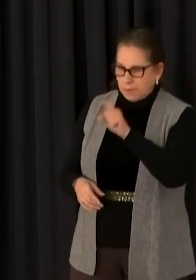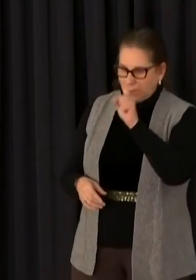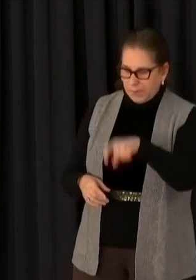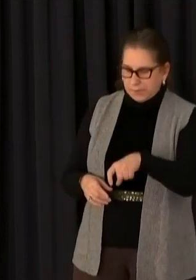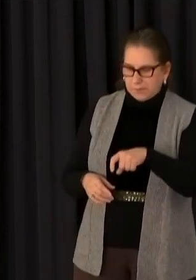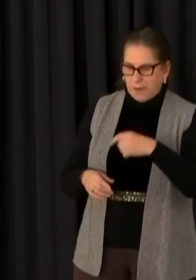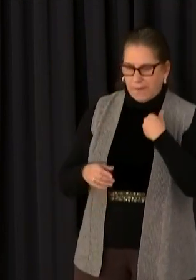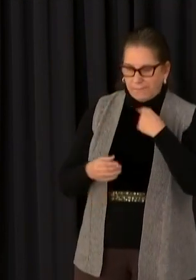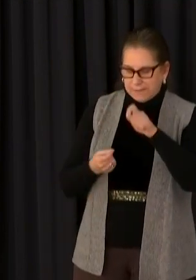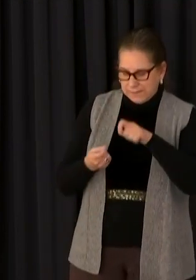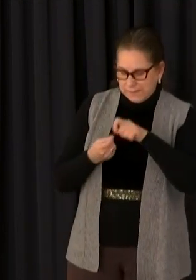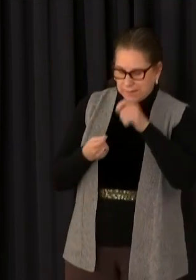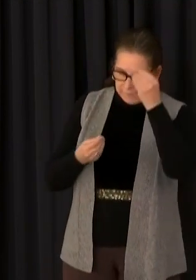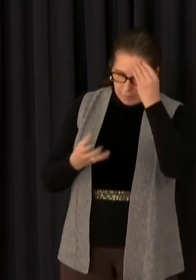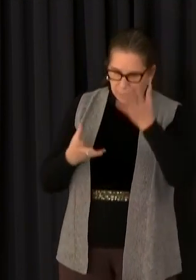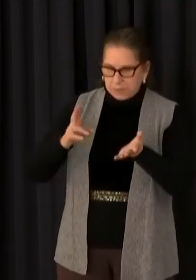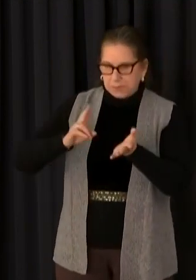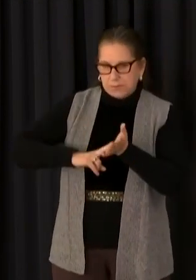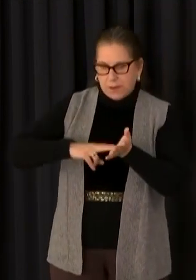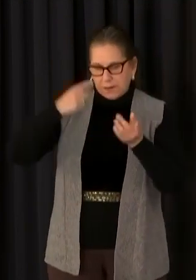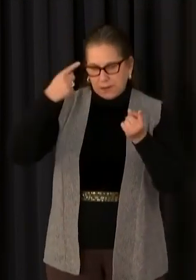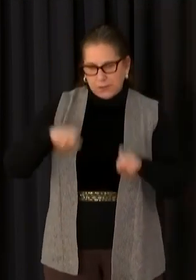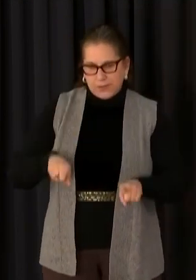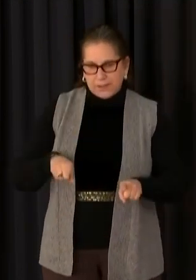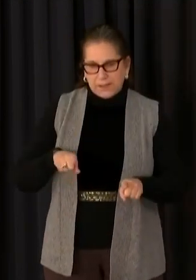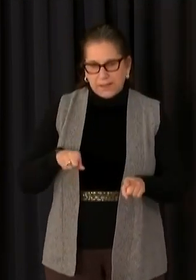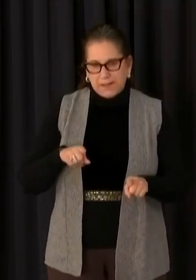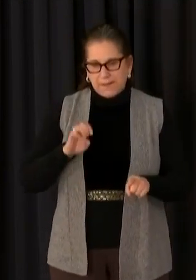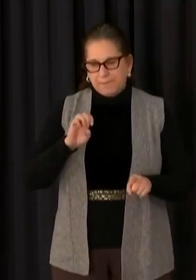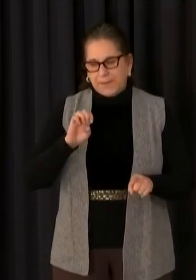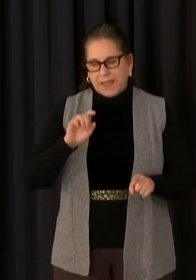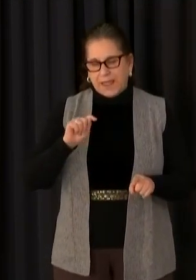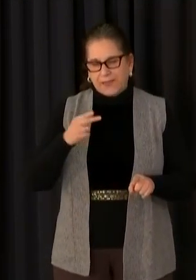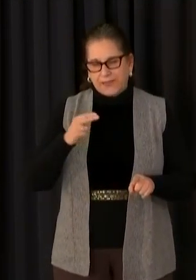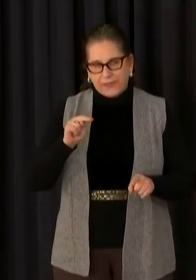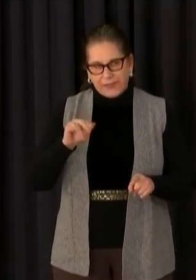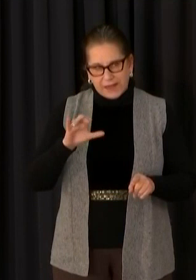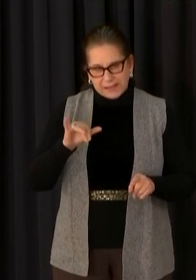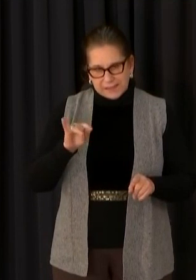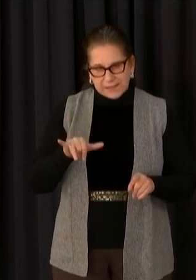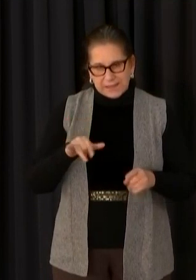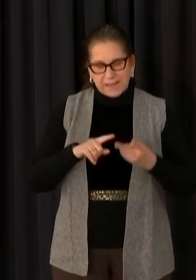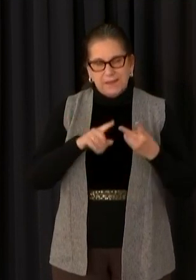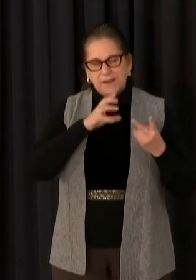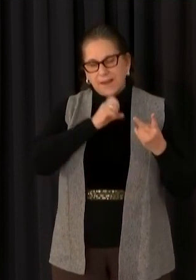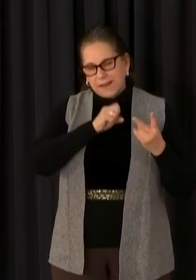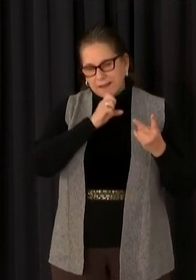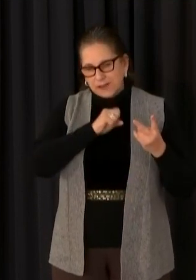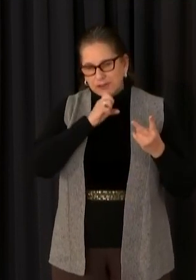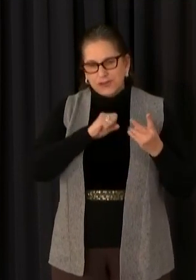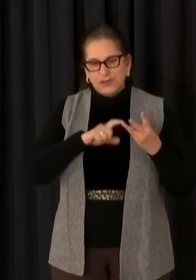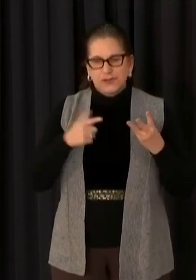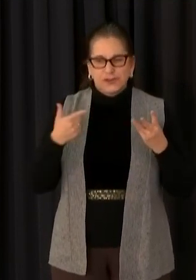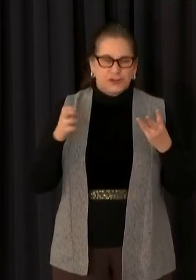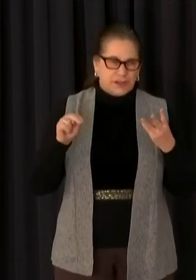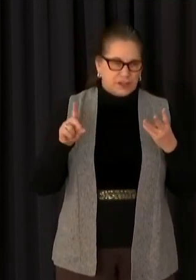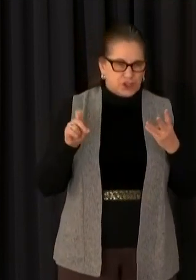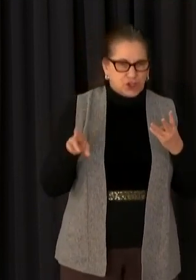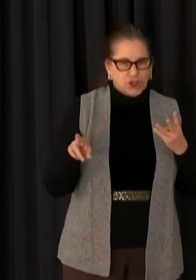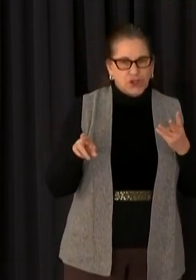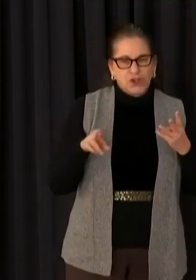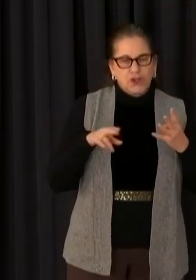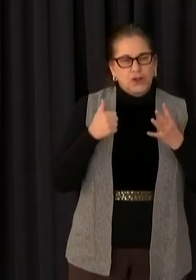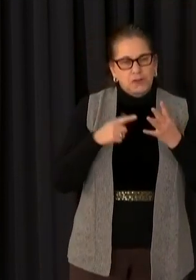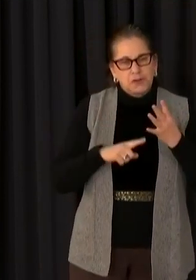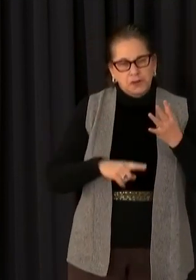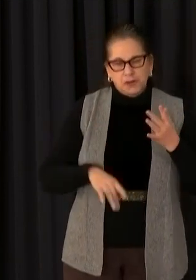ethnicity, age, gender, key demographic information that is critical for us to be able to understand if there are racial and ethnic disparities in